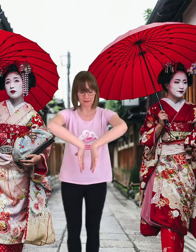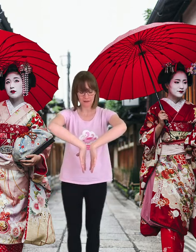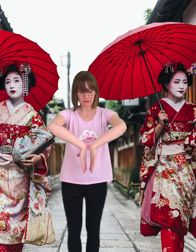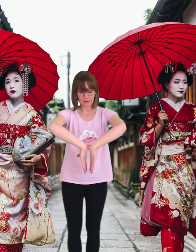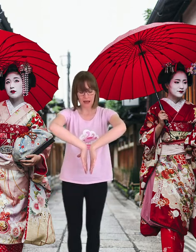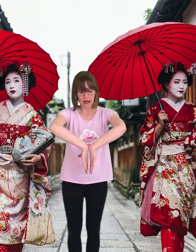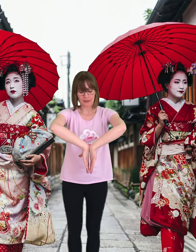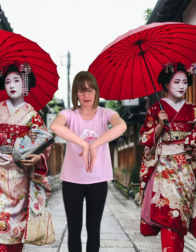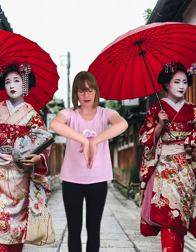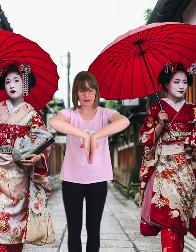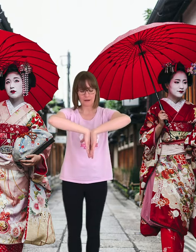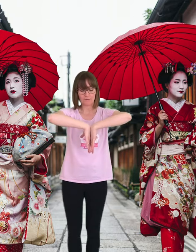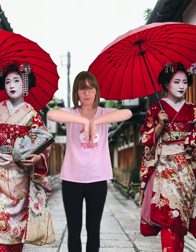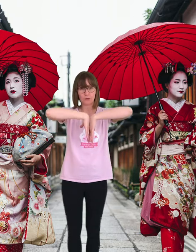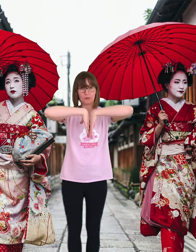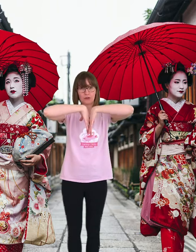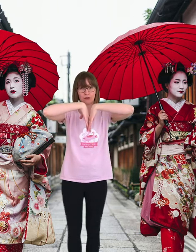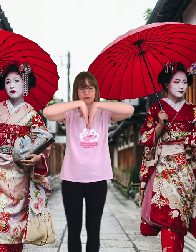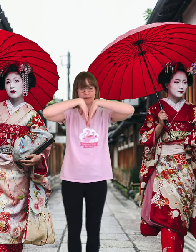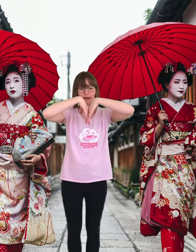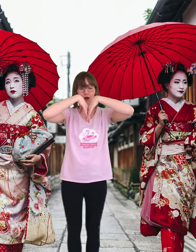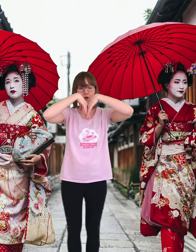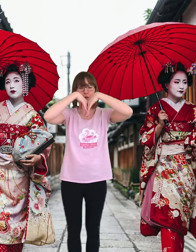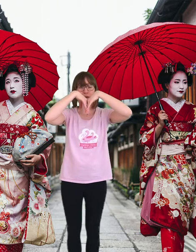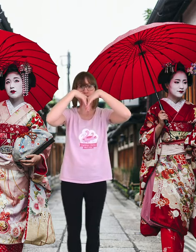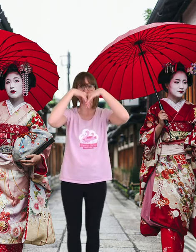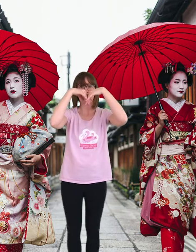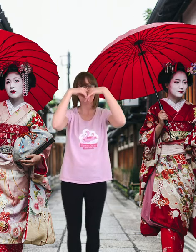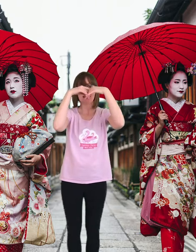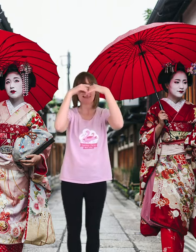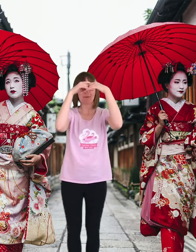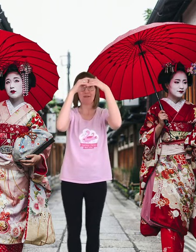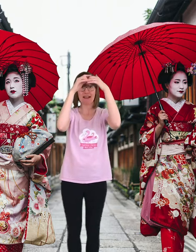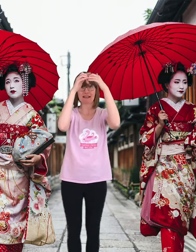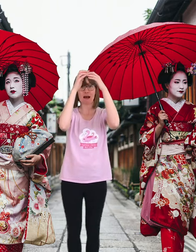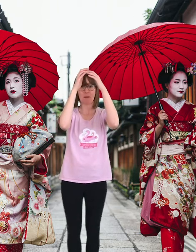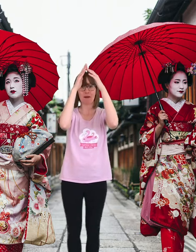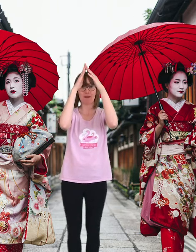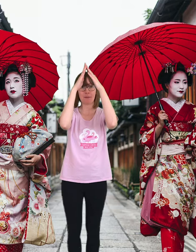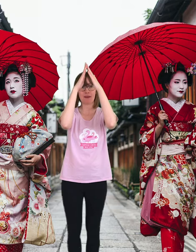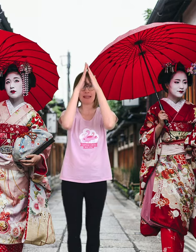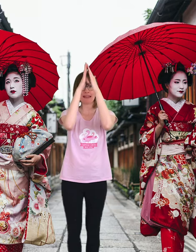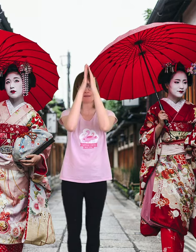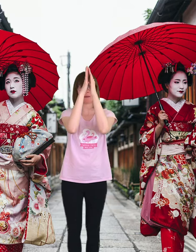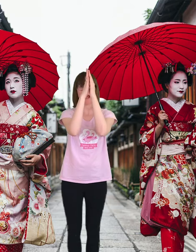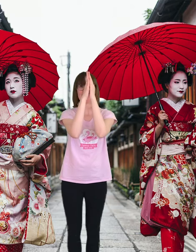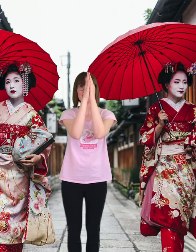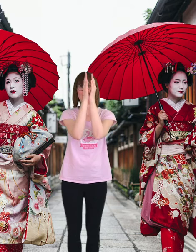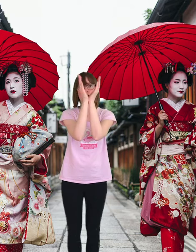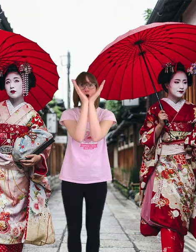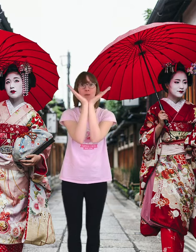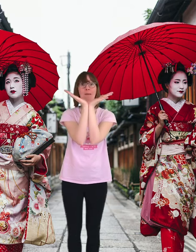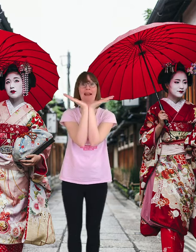together and then I fold through. So I'm going to open them, send my fingers up, then put the heels of my